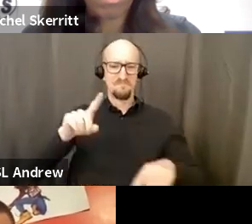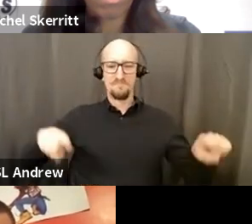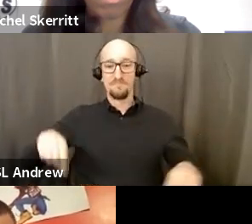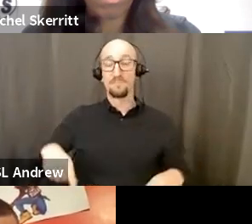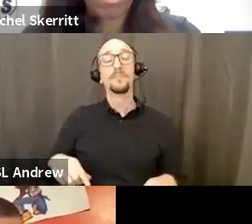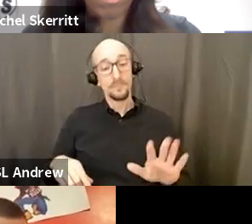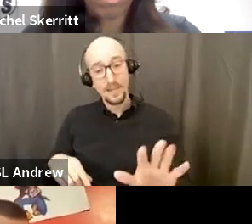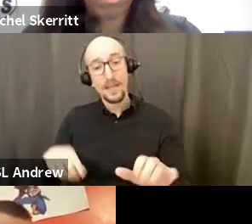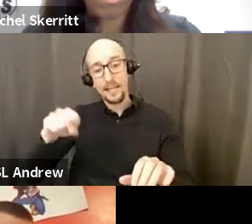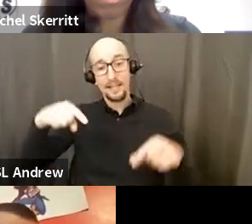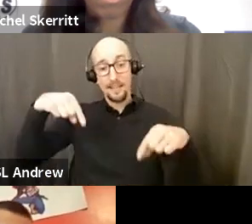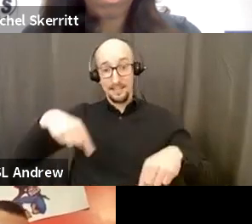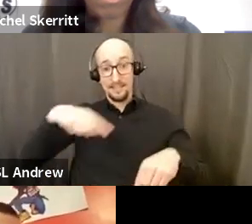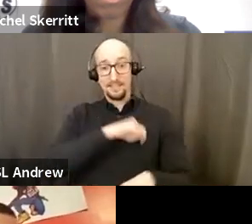problem.